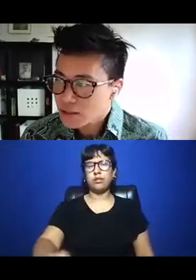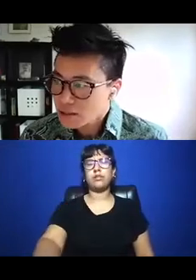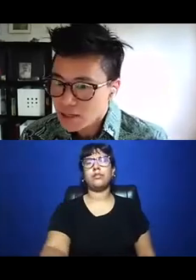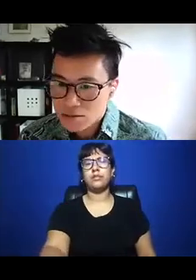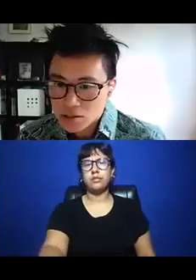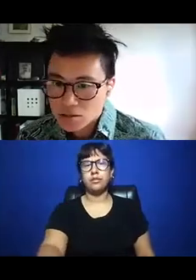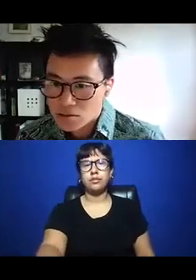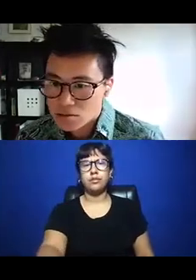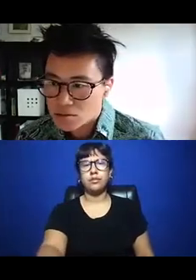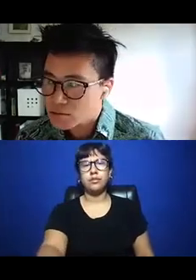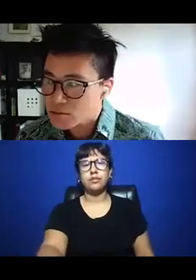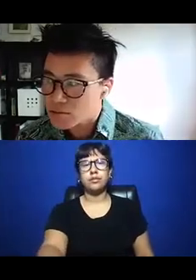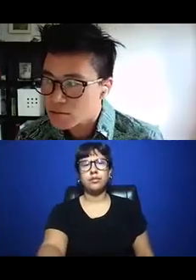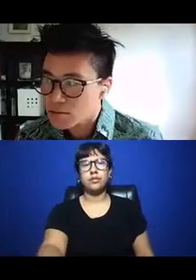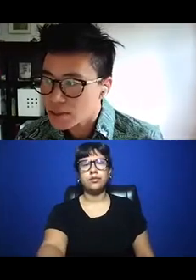Yeah,